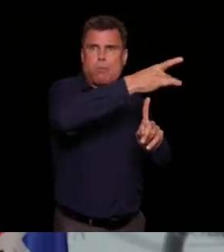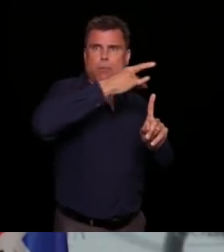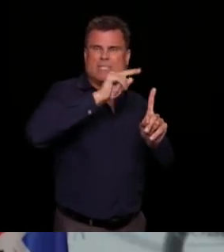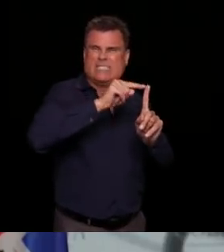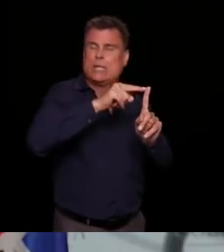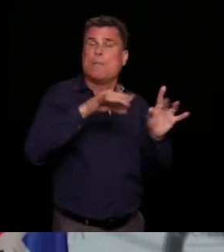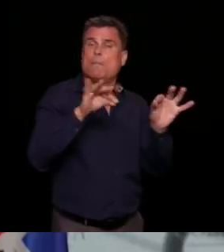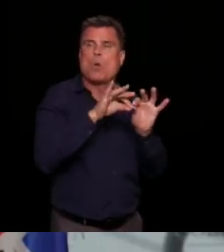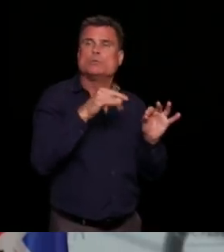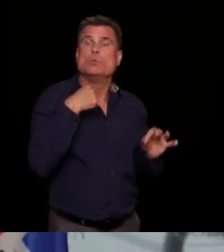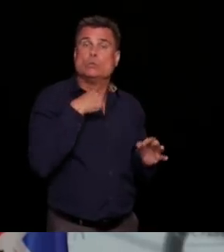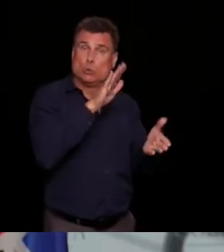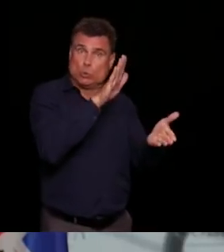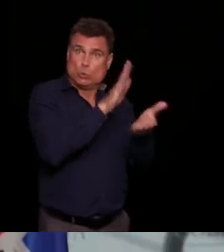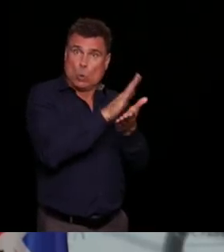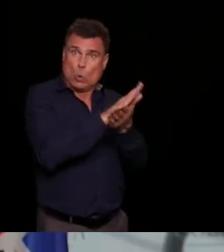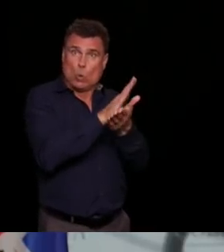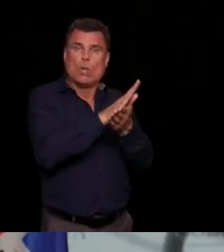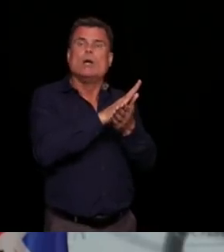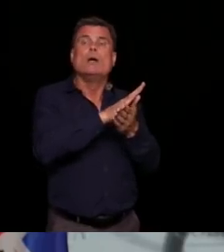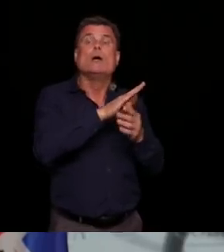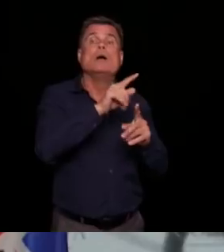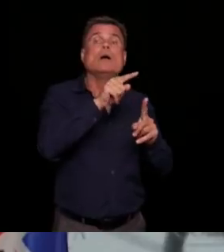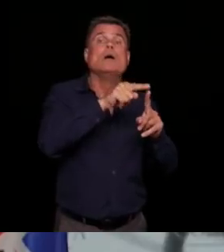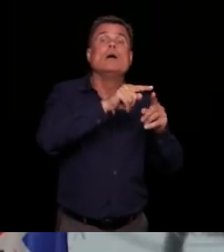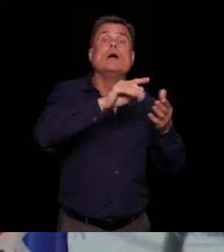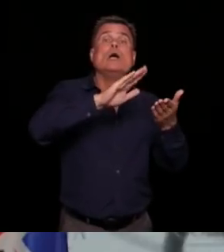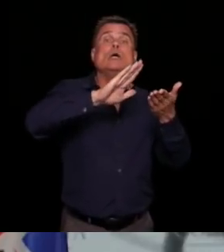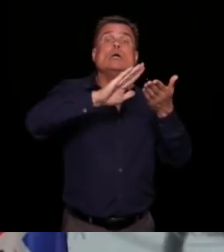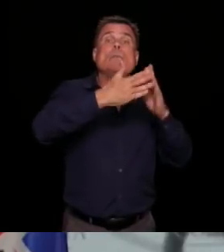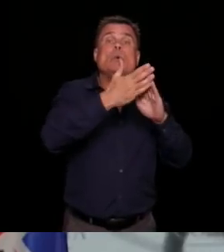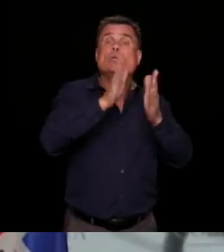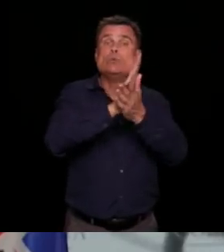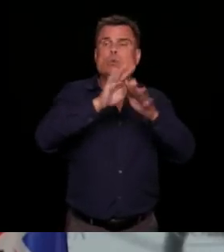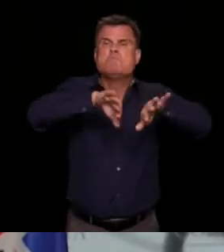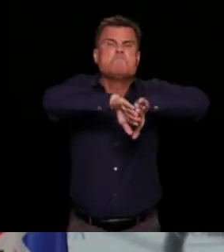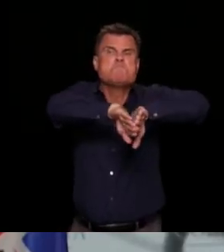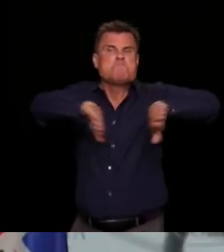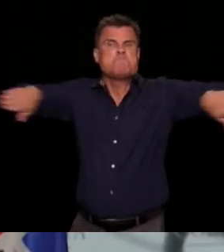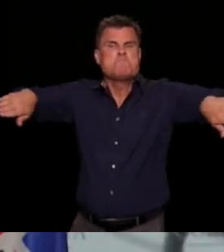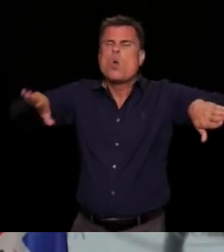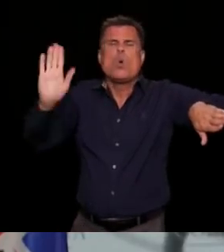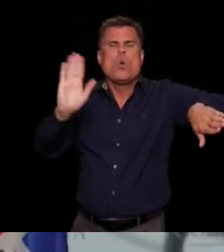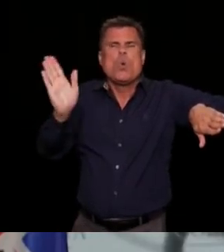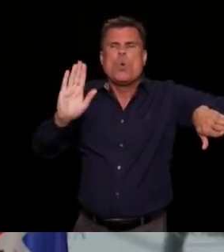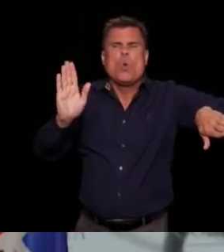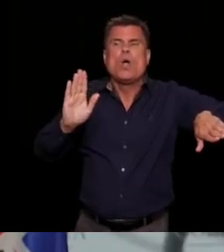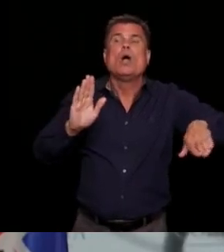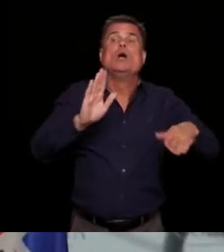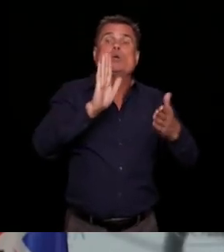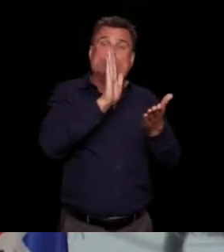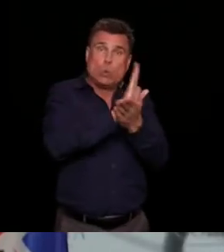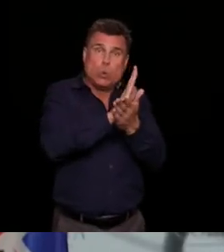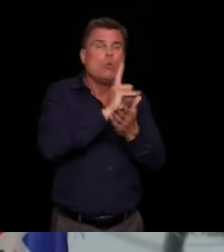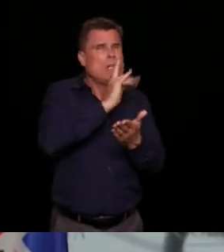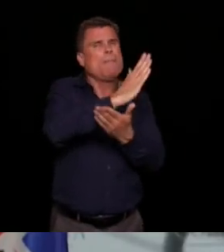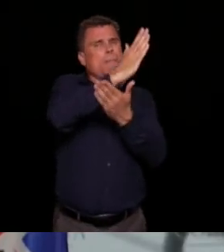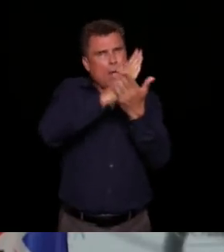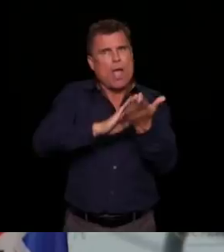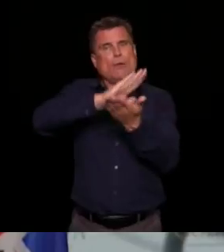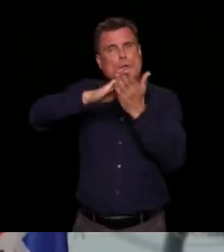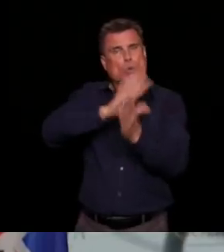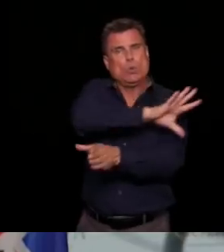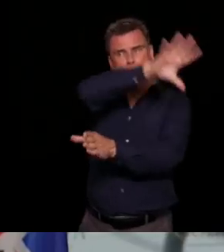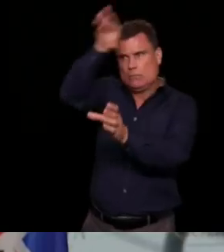are inseparable from the community. They're part of the community. They reflect what's happening in the community. And in the community, our plans